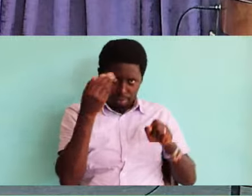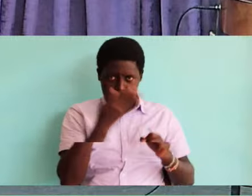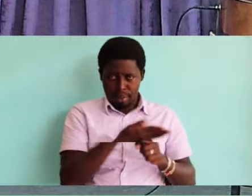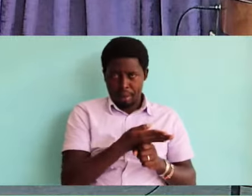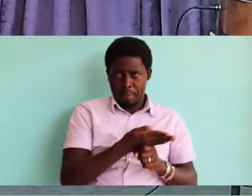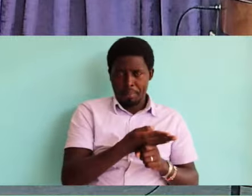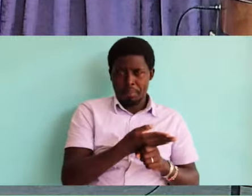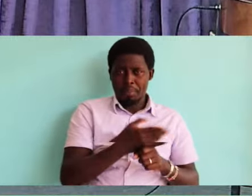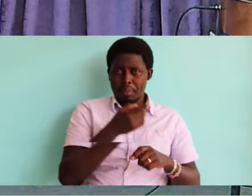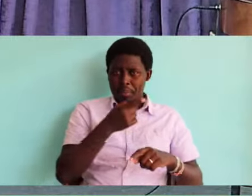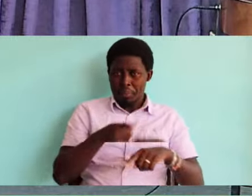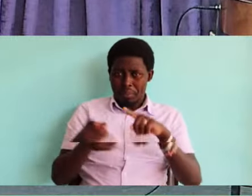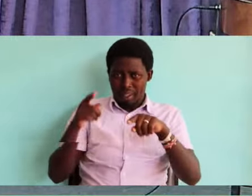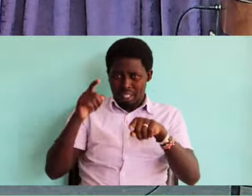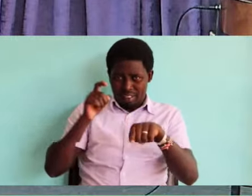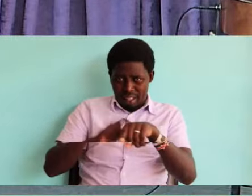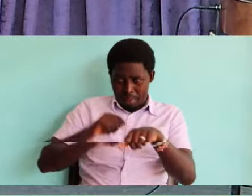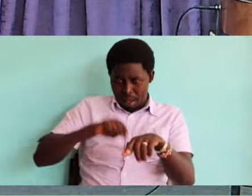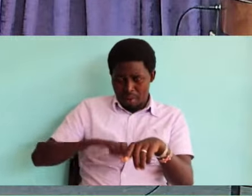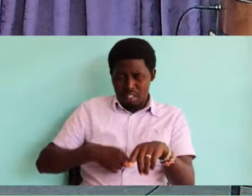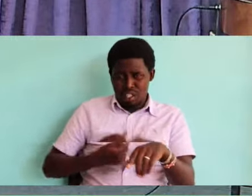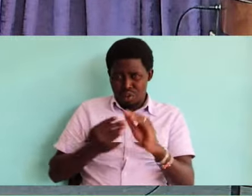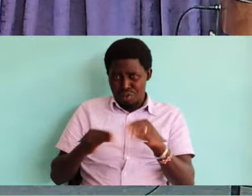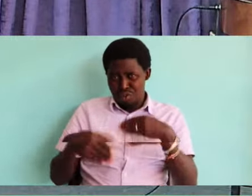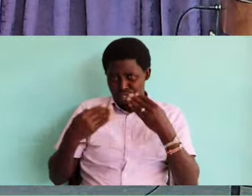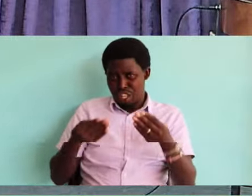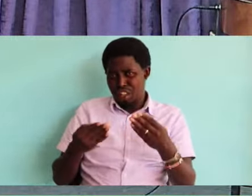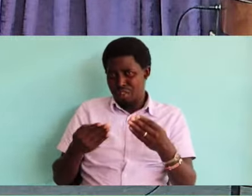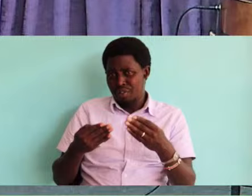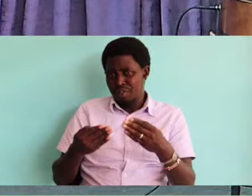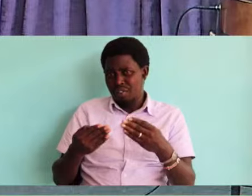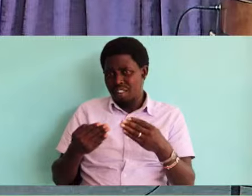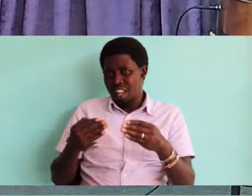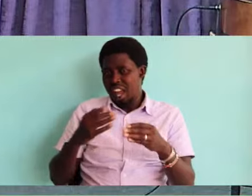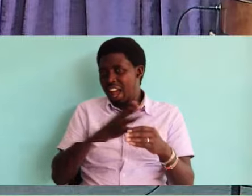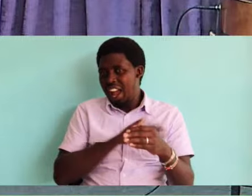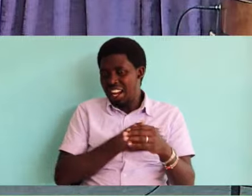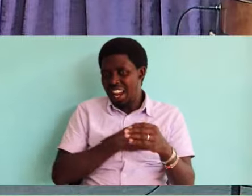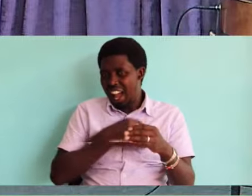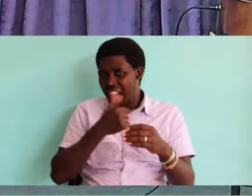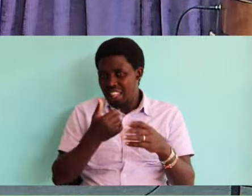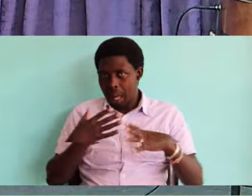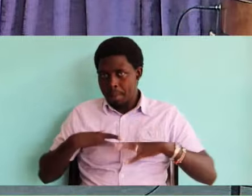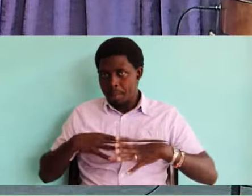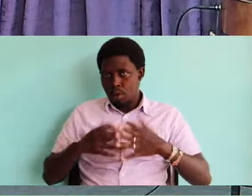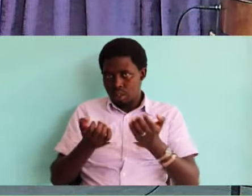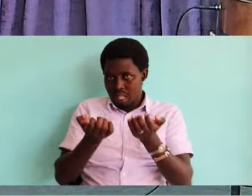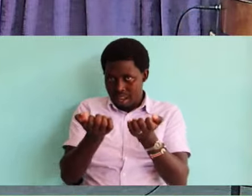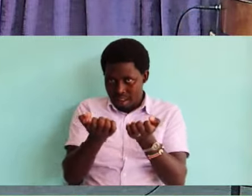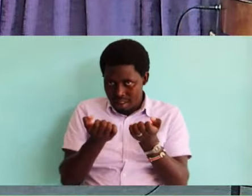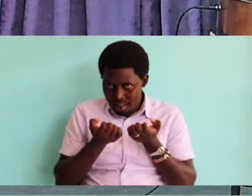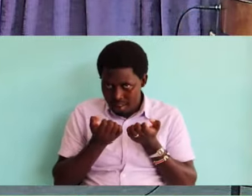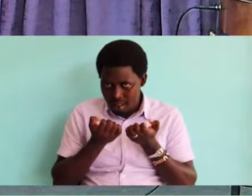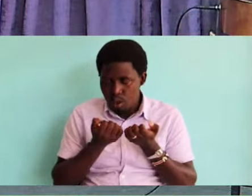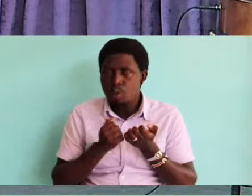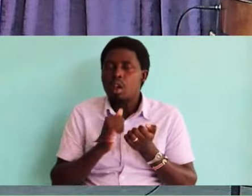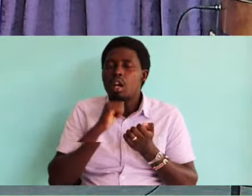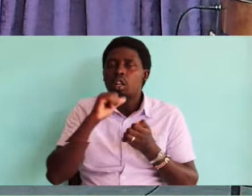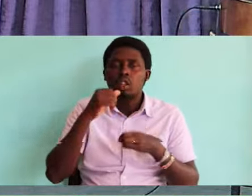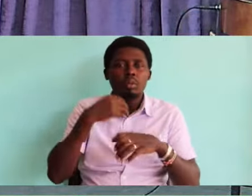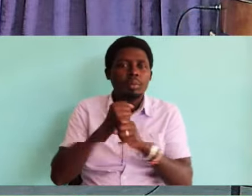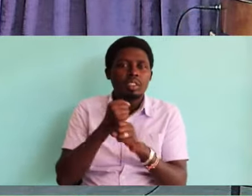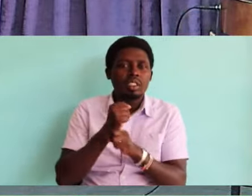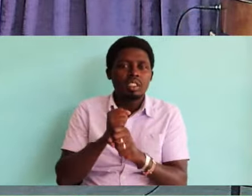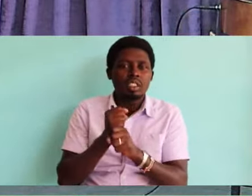But for us, when we give towards God's work and the needs of others, we are not making a sacrifice so